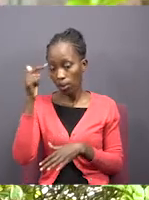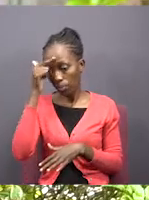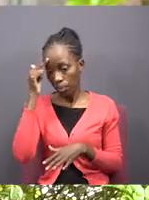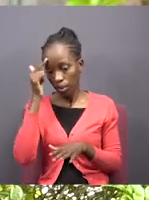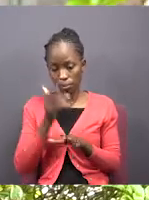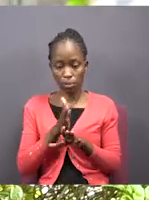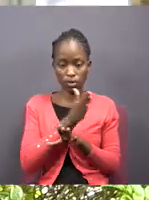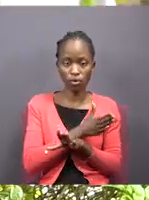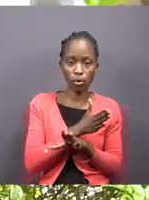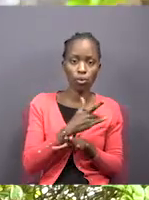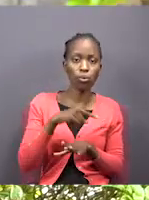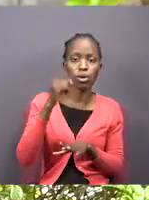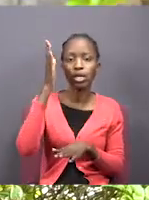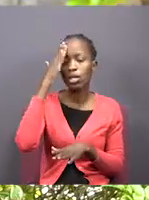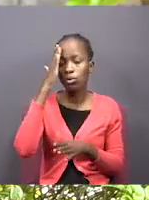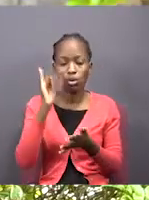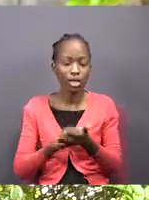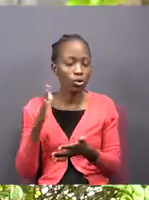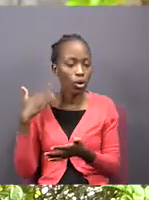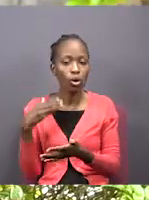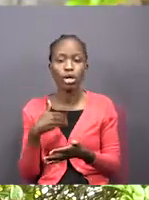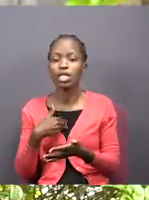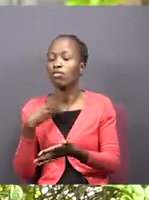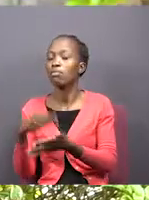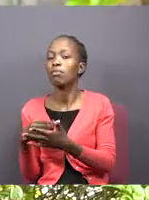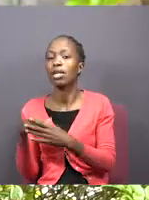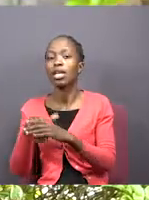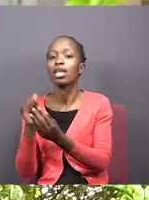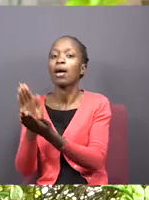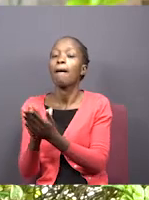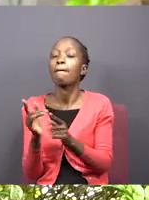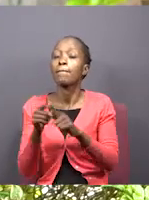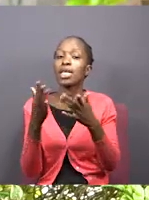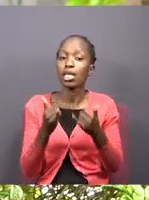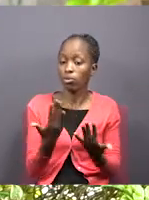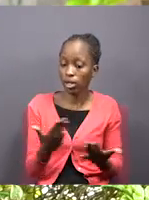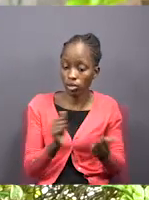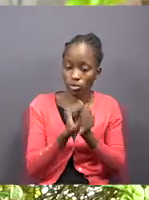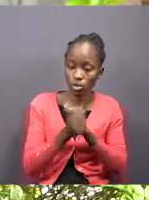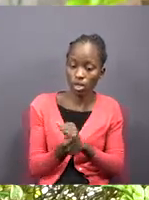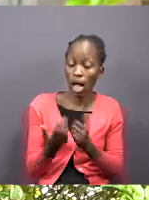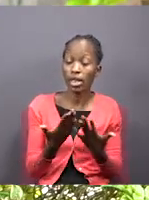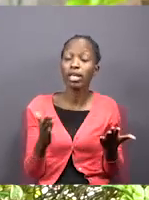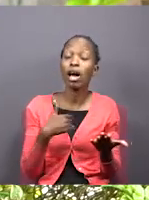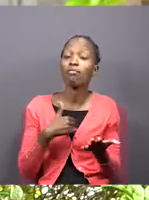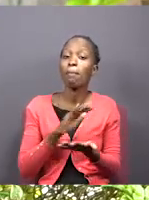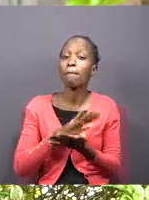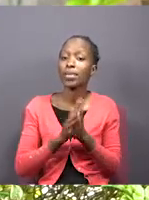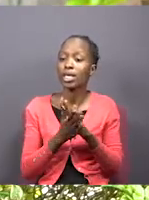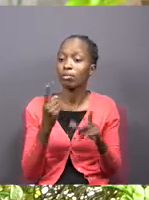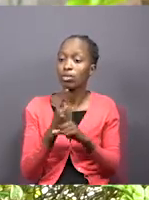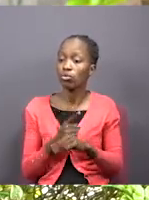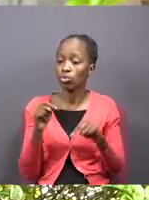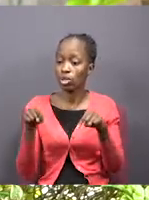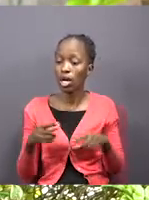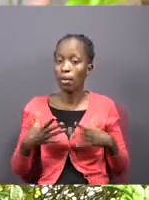because before we could live by knowing that there'll always be money in the bank. But now things have changed. Things have become different. And